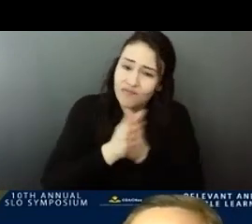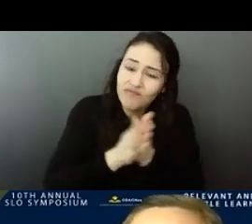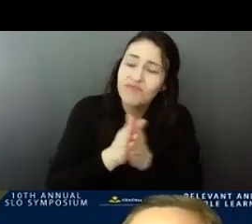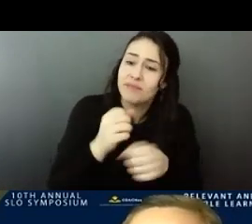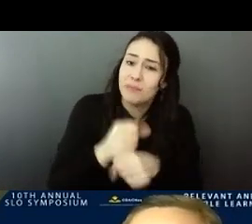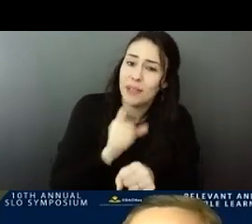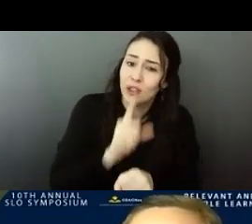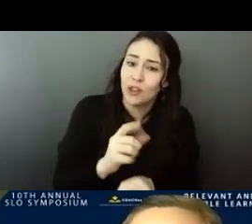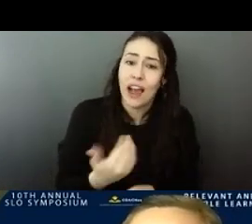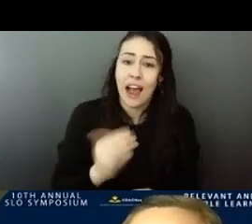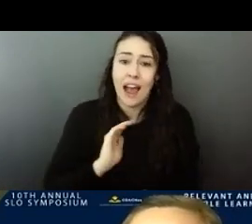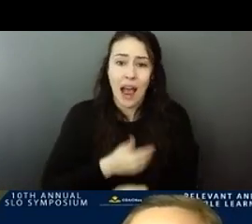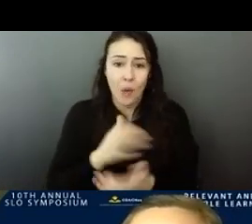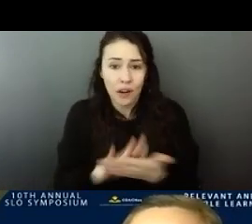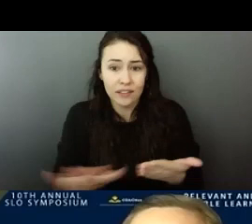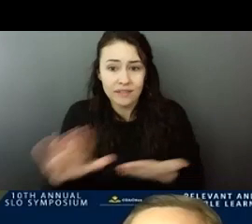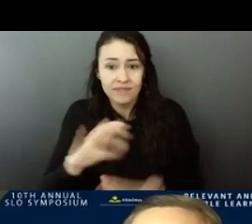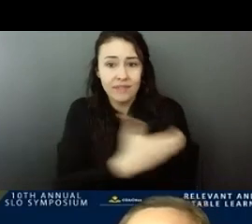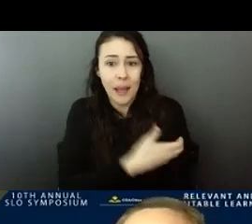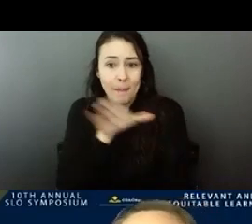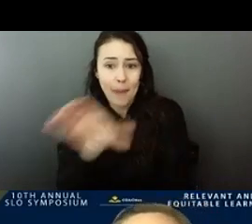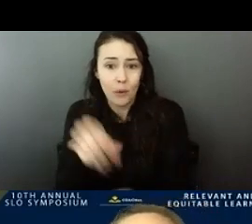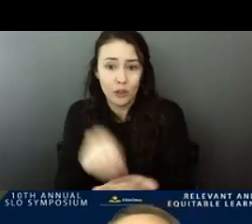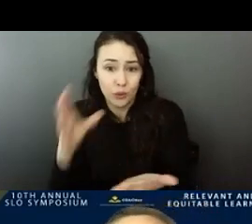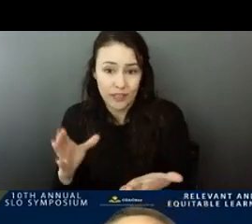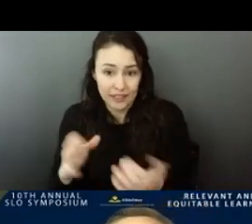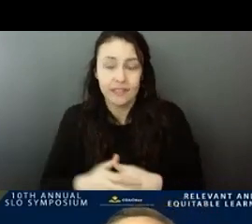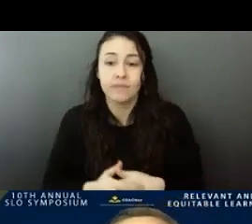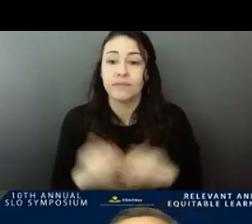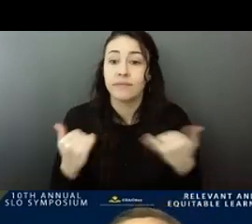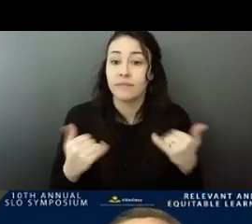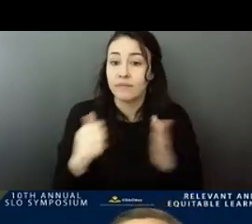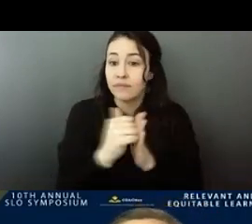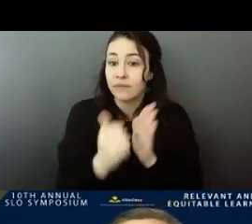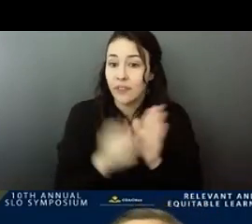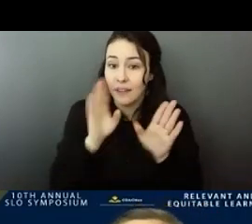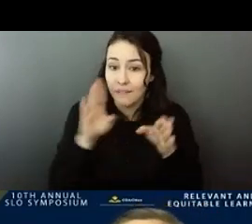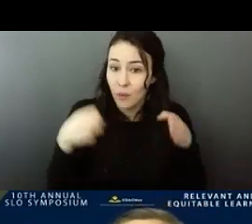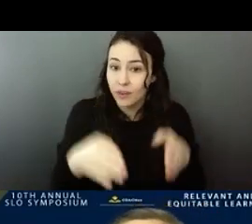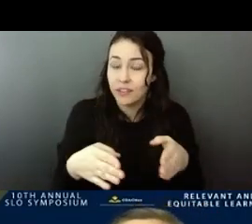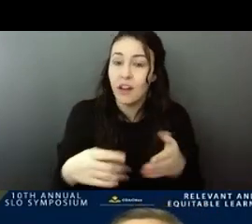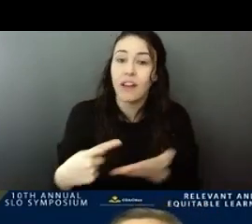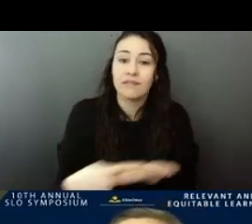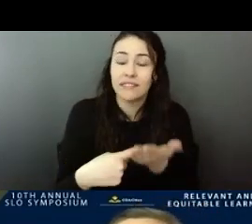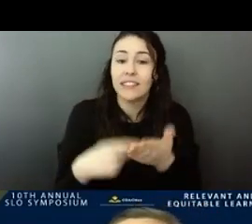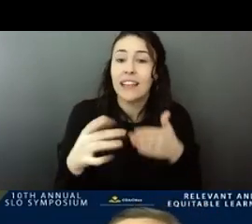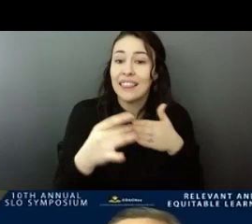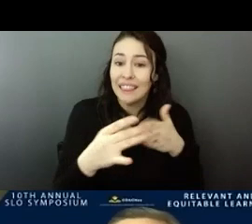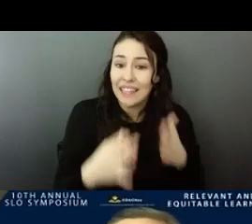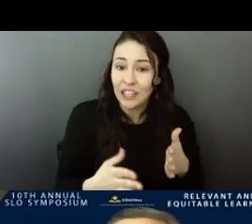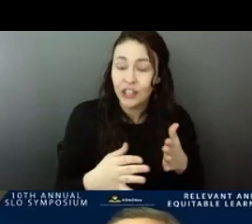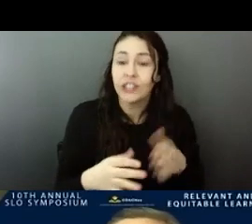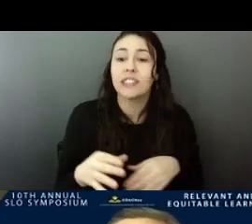empower students. Today's agenda is focused on discussions with leaders in the realm of student learning,